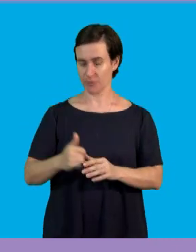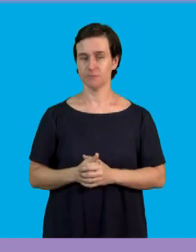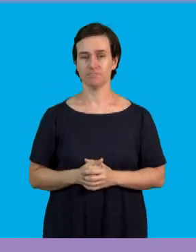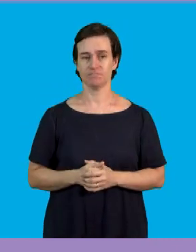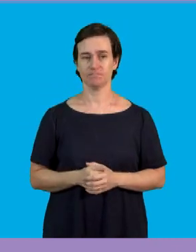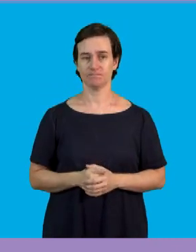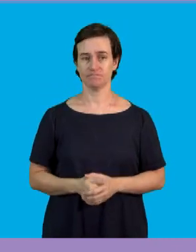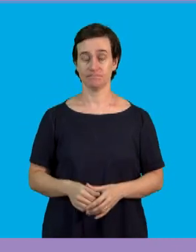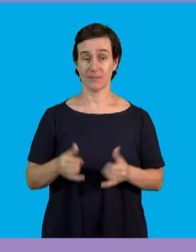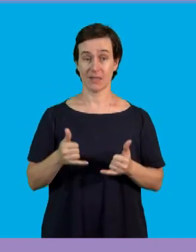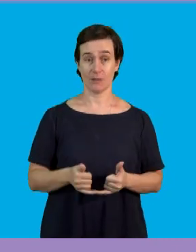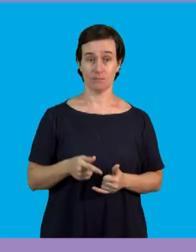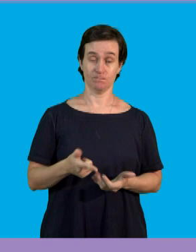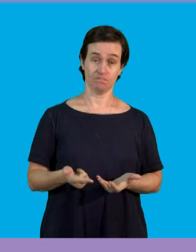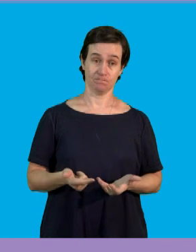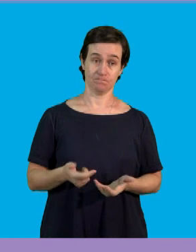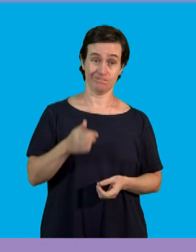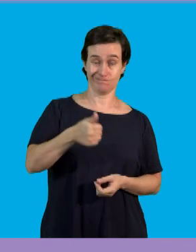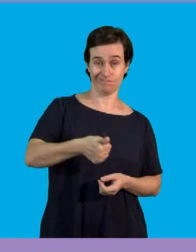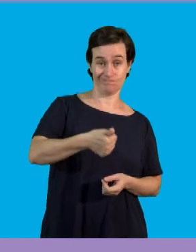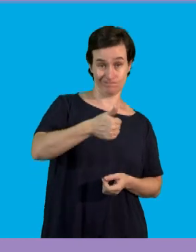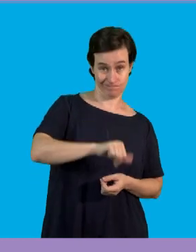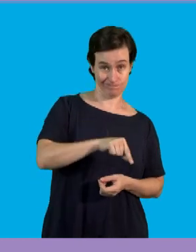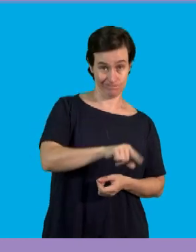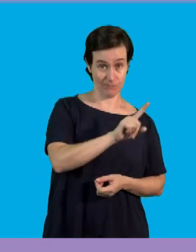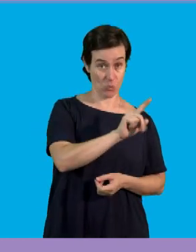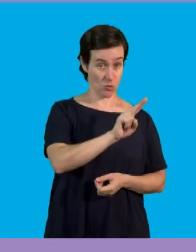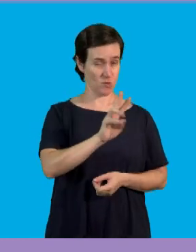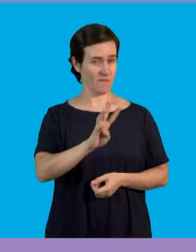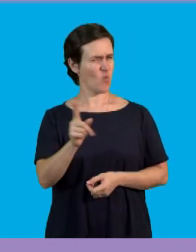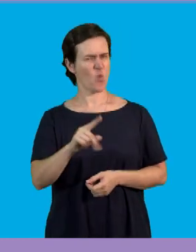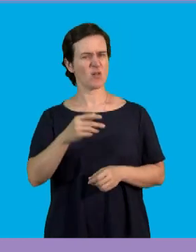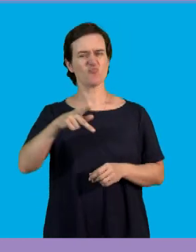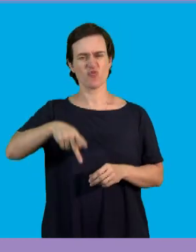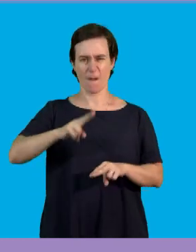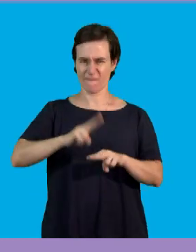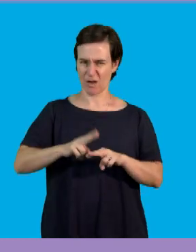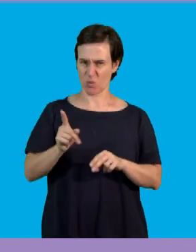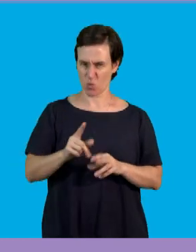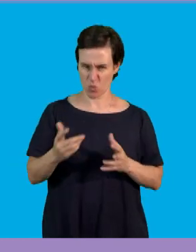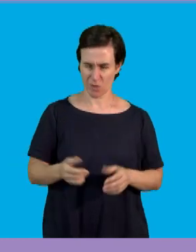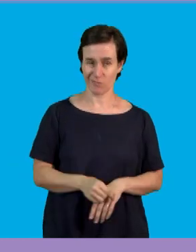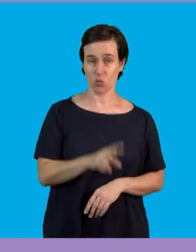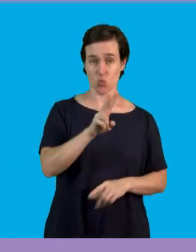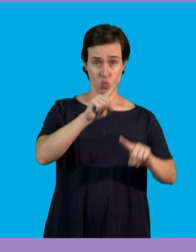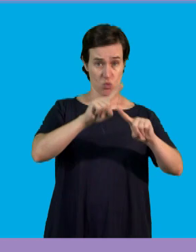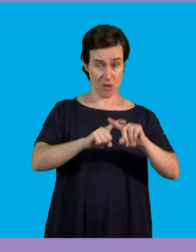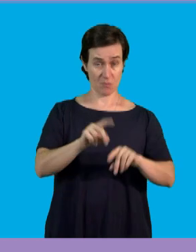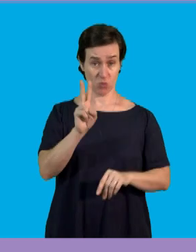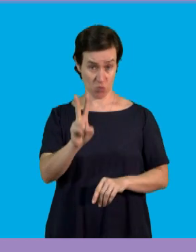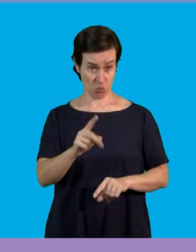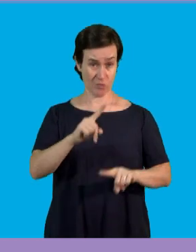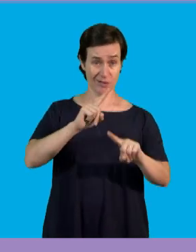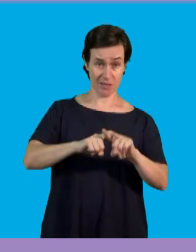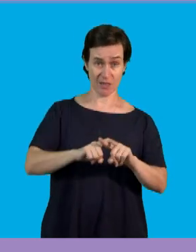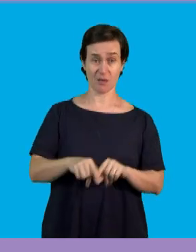by 5. And then when we listed the prime factors for 124, that was 2